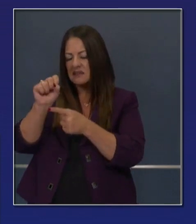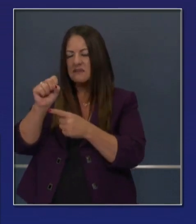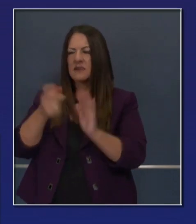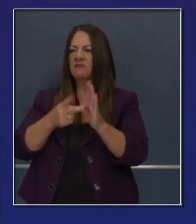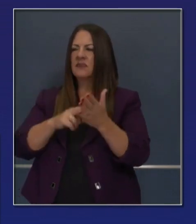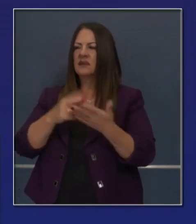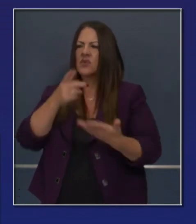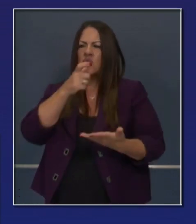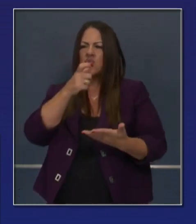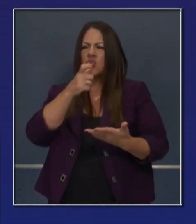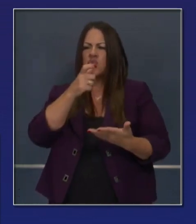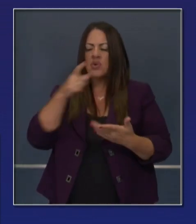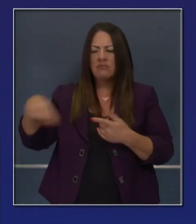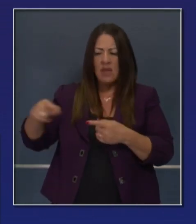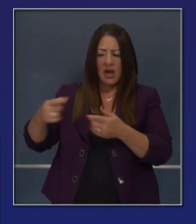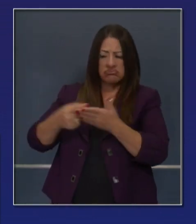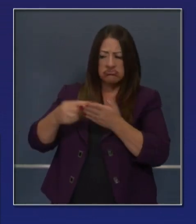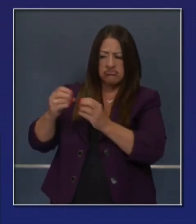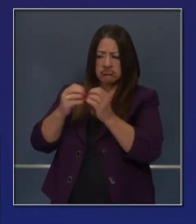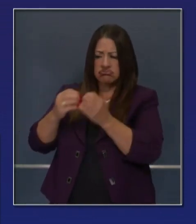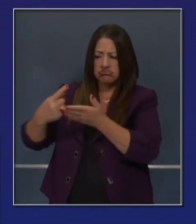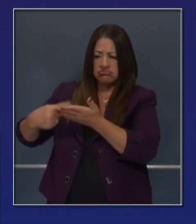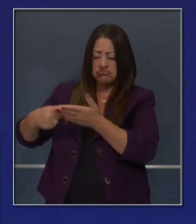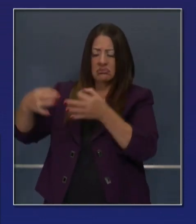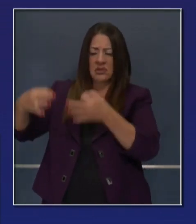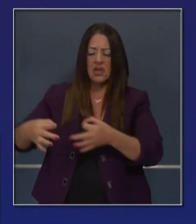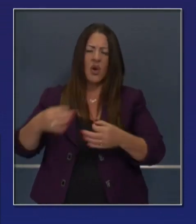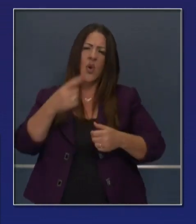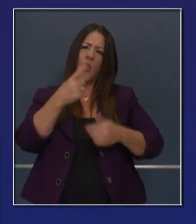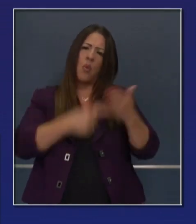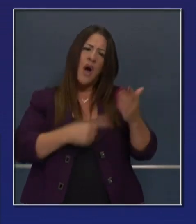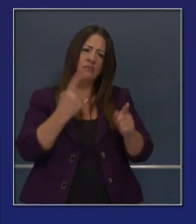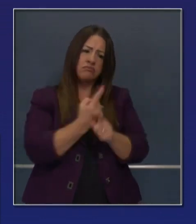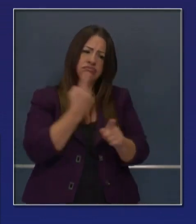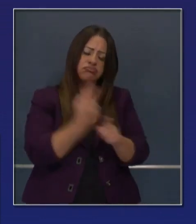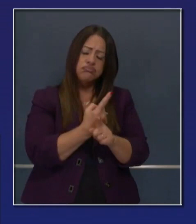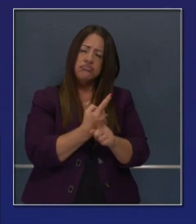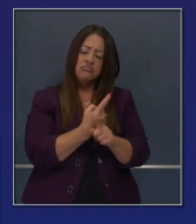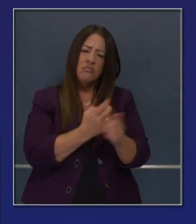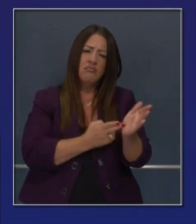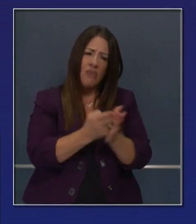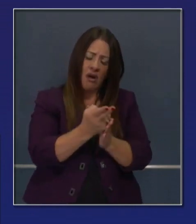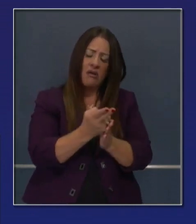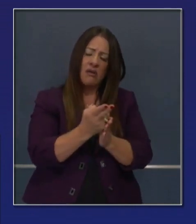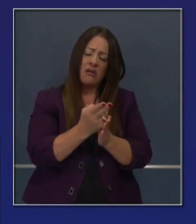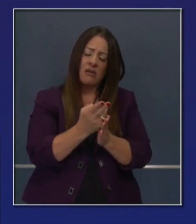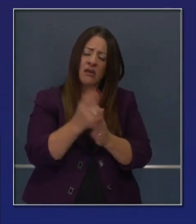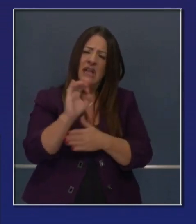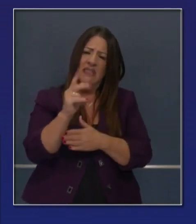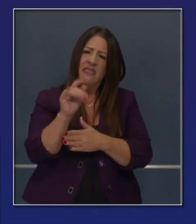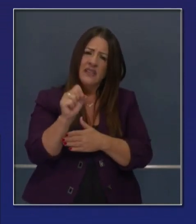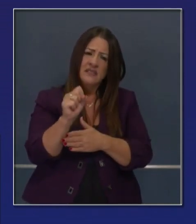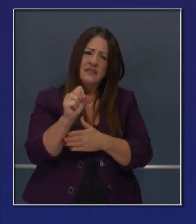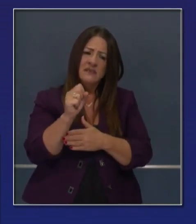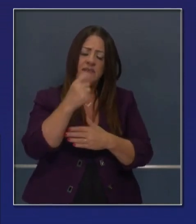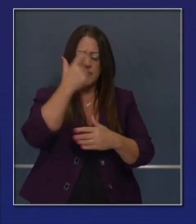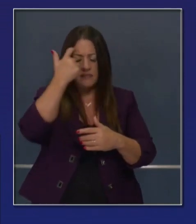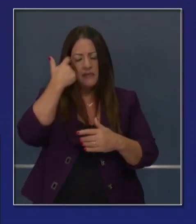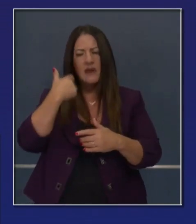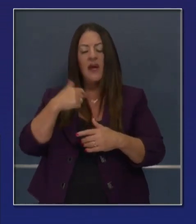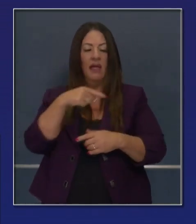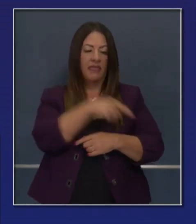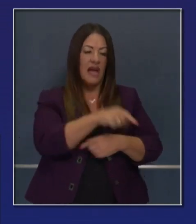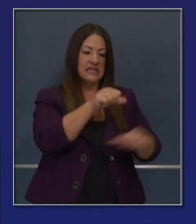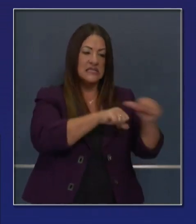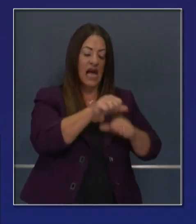be prioritized? How do we allocate the supplies? How do we not only do so safely, the scientific review